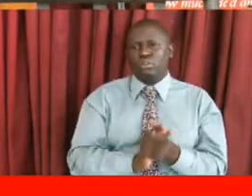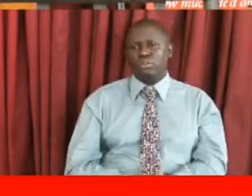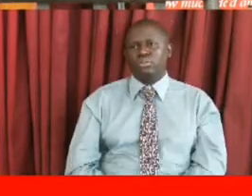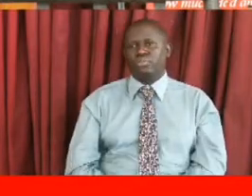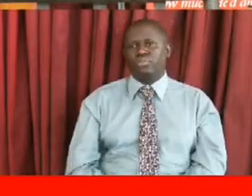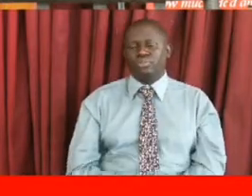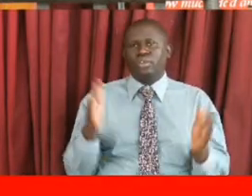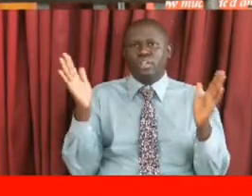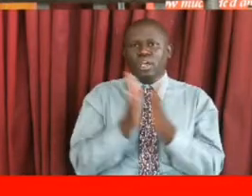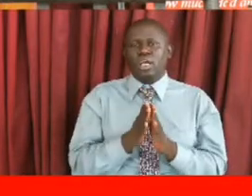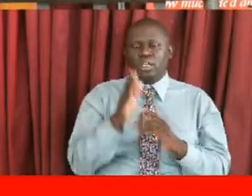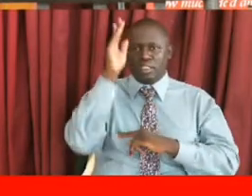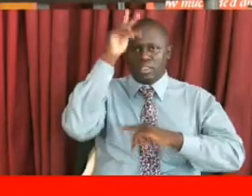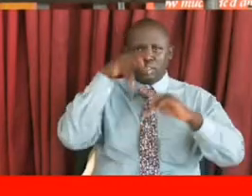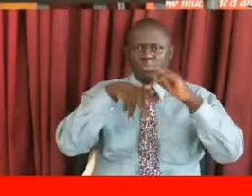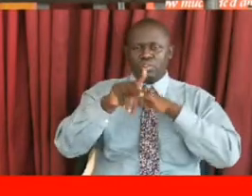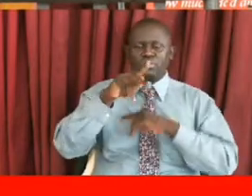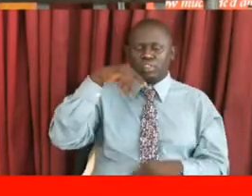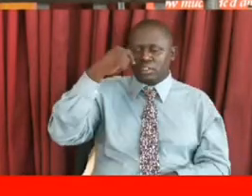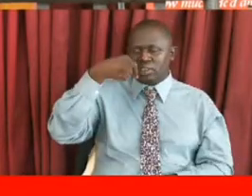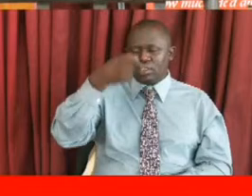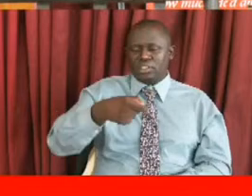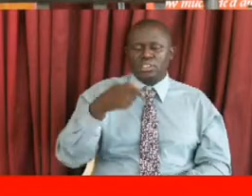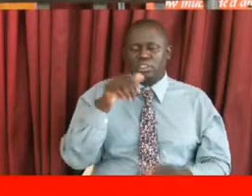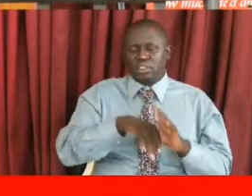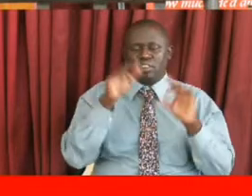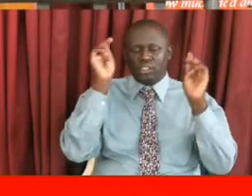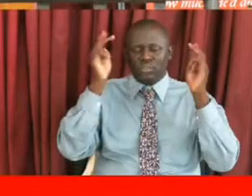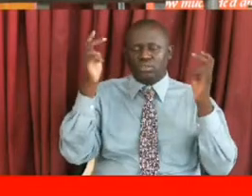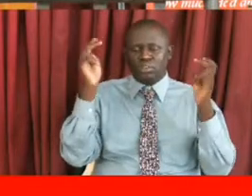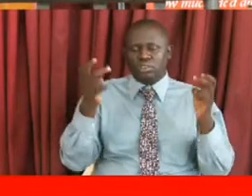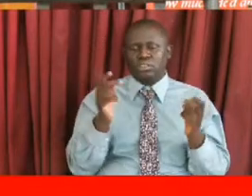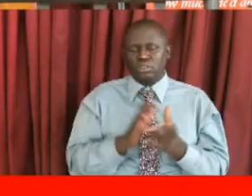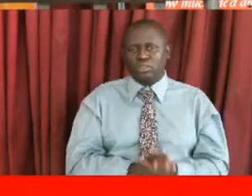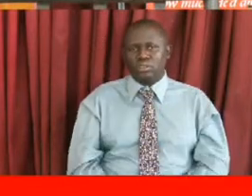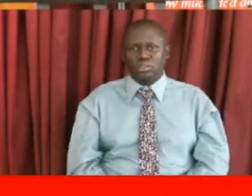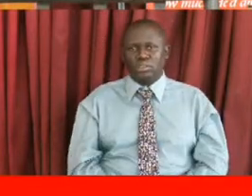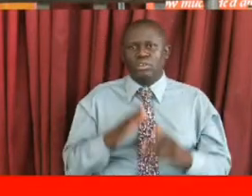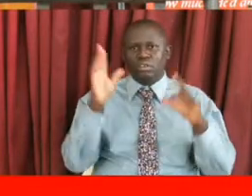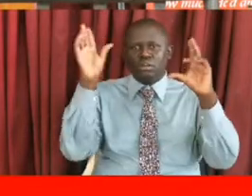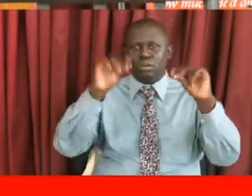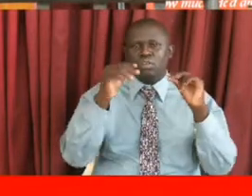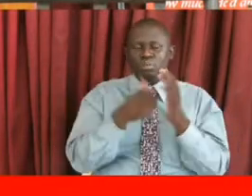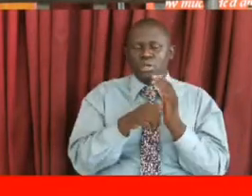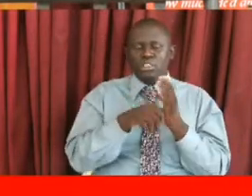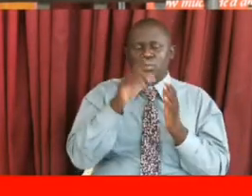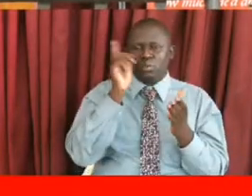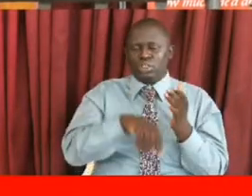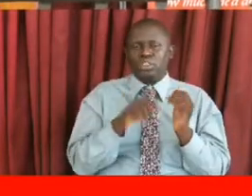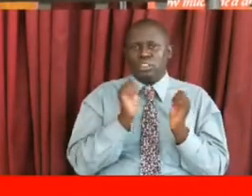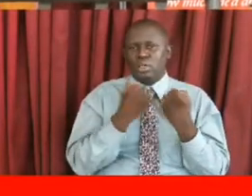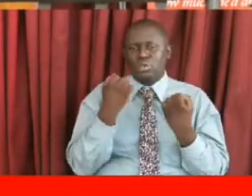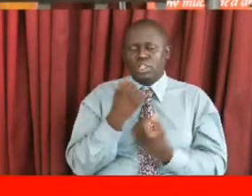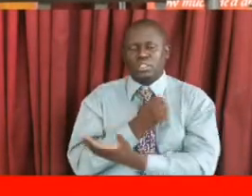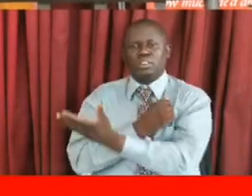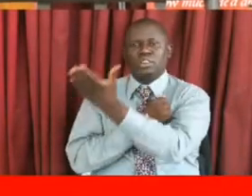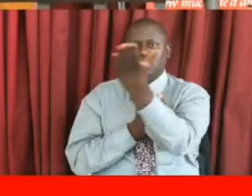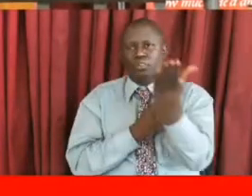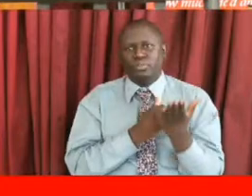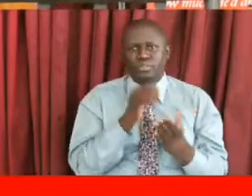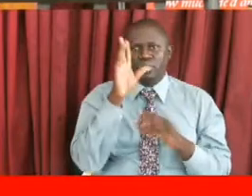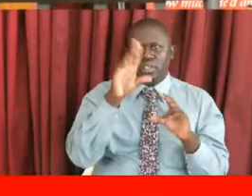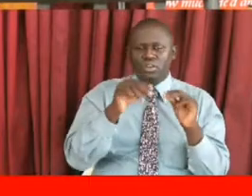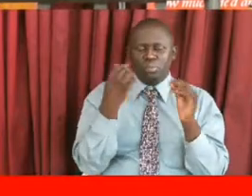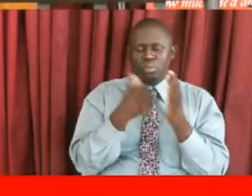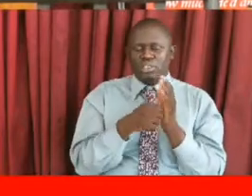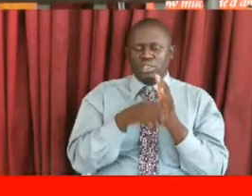and the prophet said the quot we read that time no matter what it is amen no matter